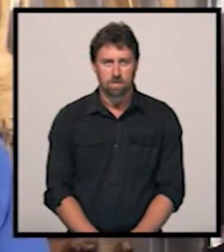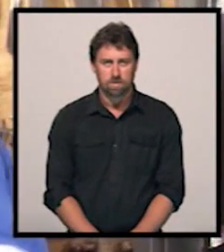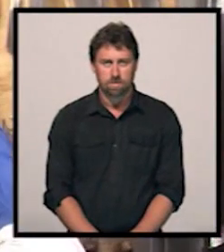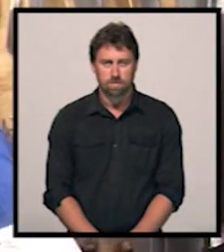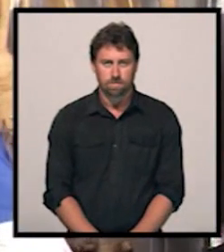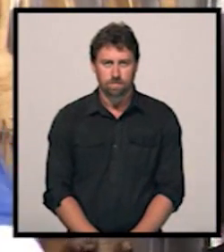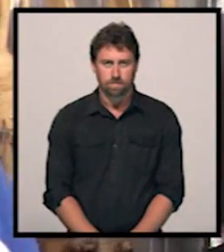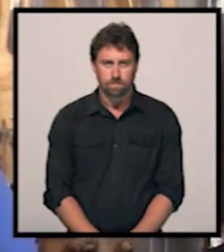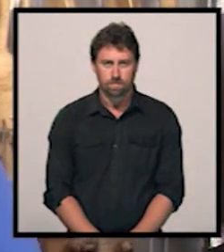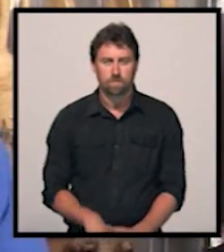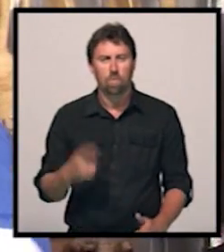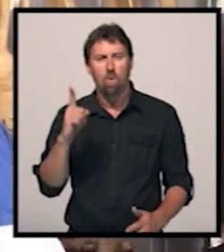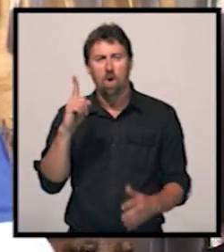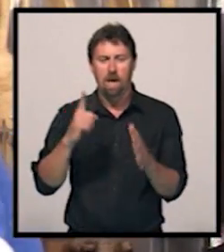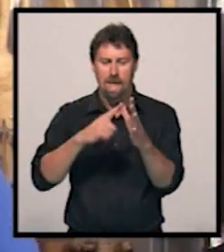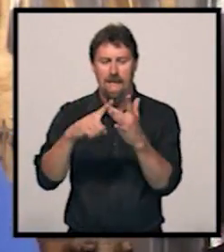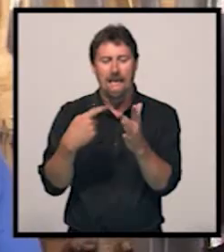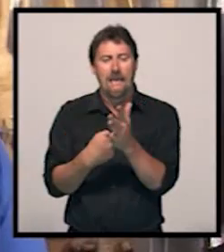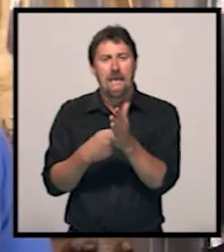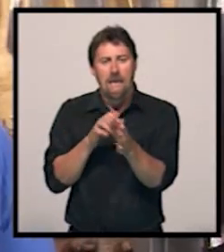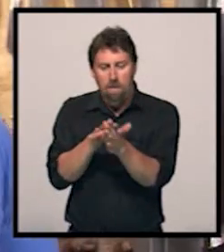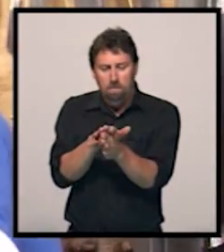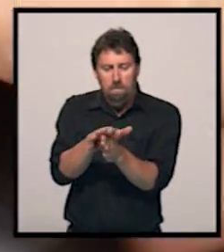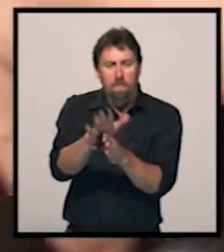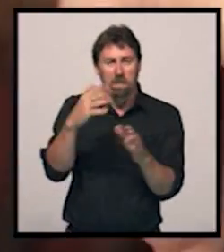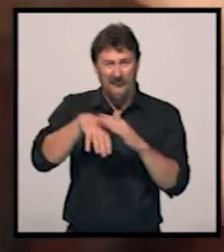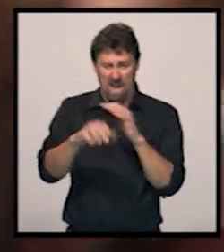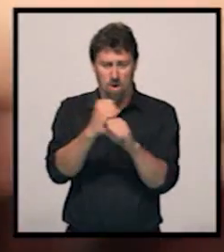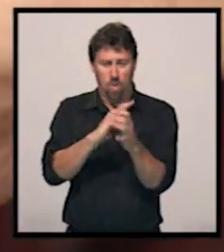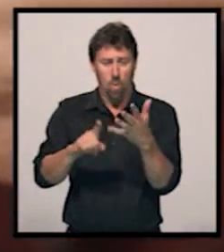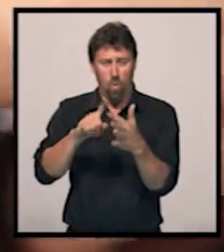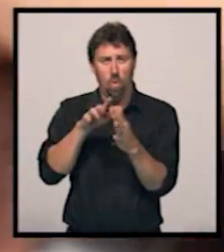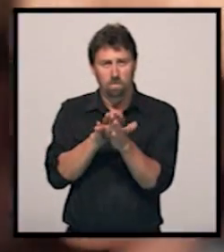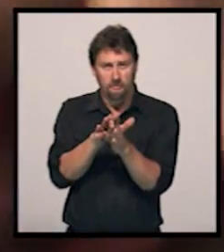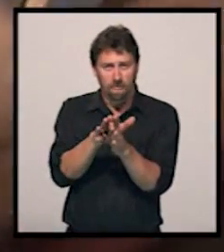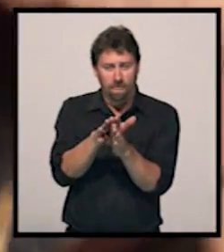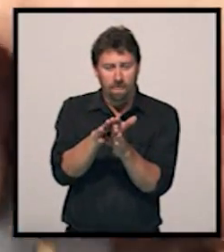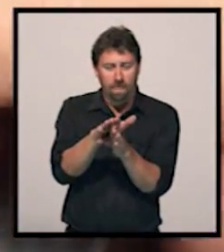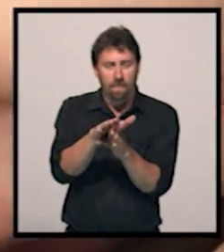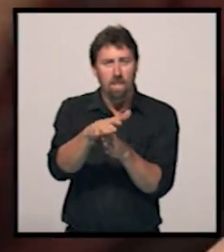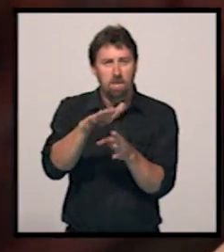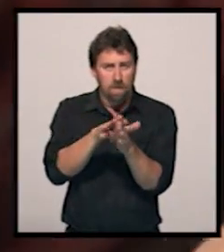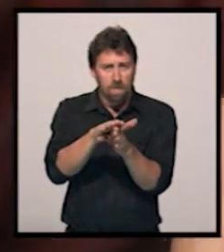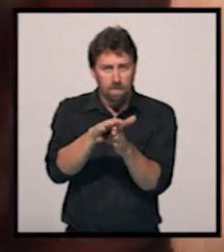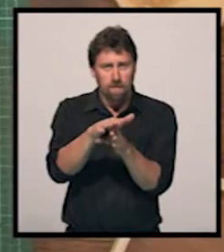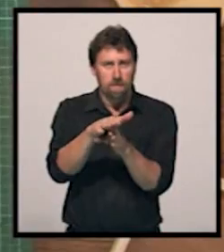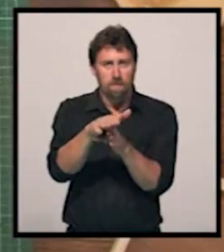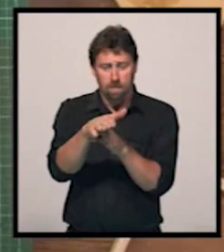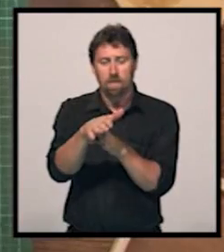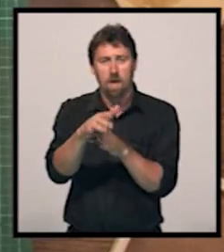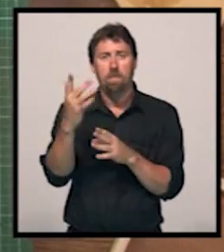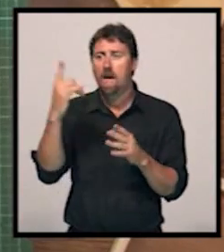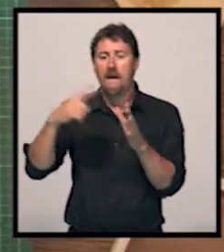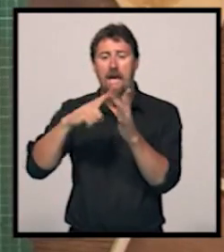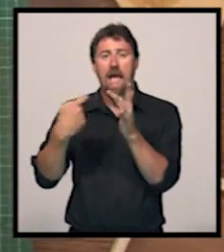all this does, it squeezes the air out of the glue and then lets atmospheric pressure act as a clamp on